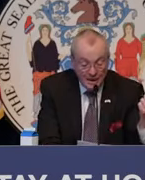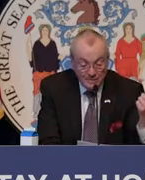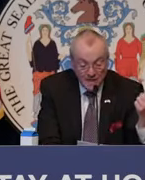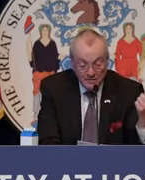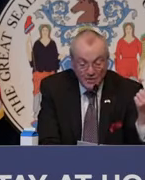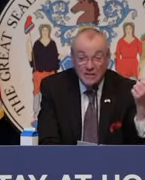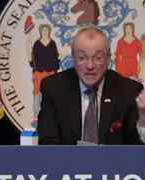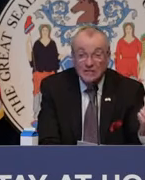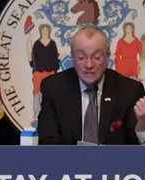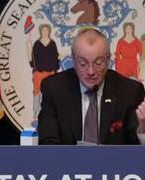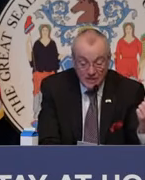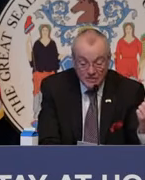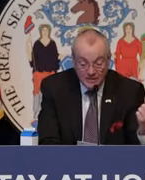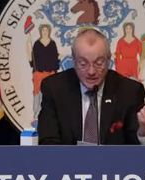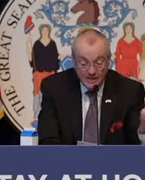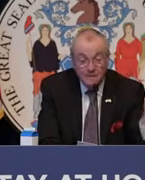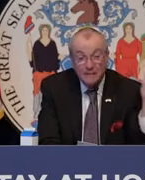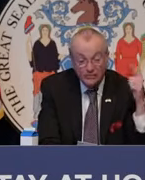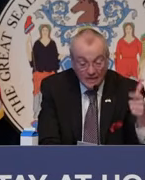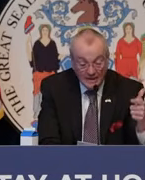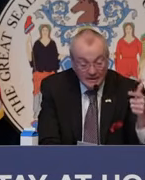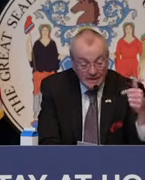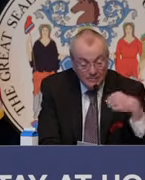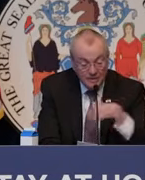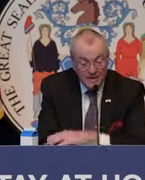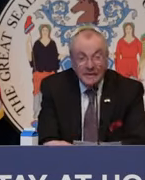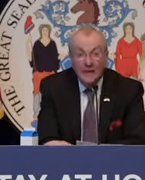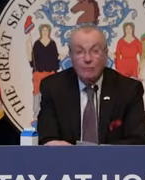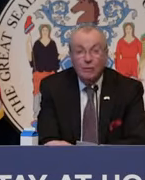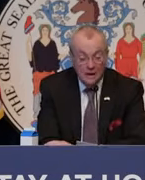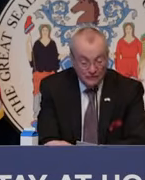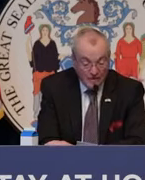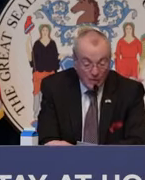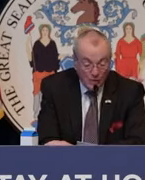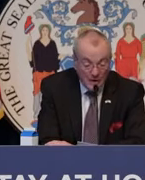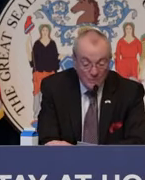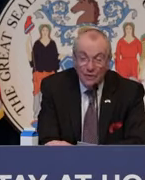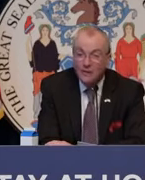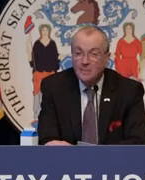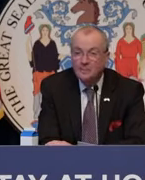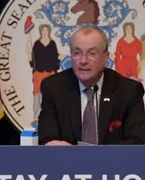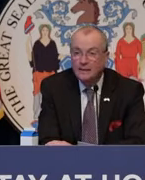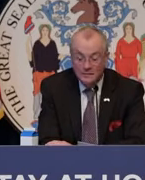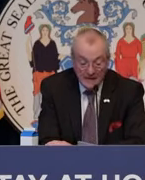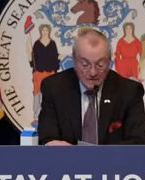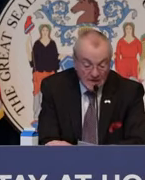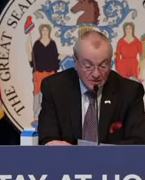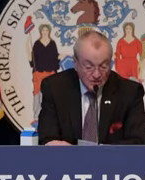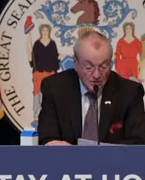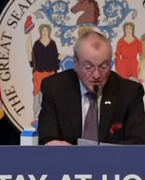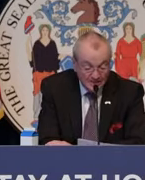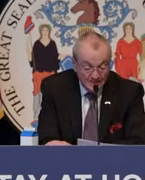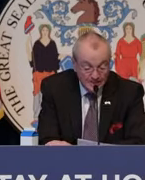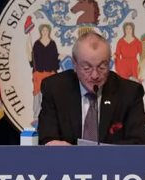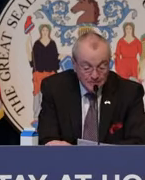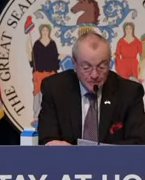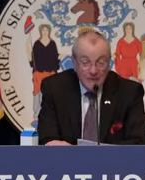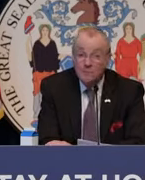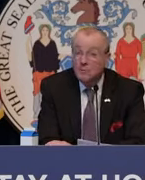continued ramping up of our testing capacity, and secondly, implementing a robust statewide program of contact